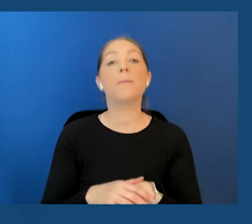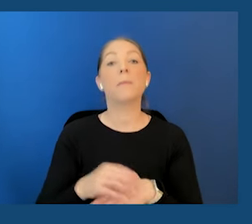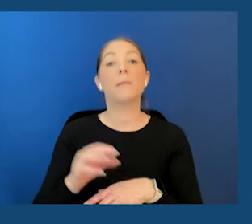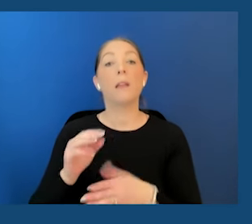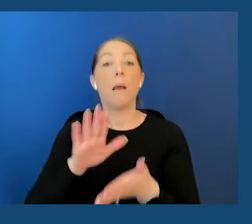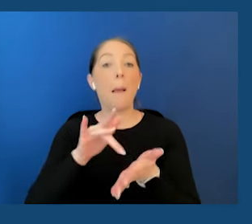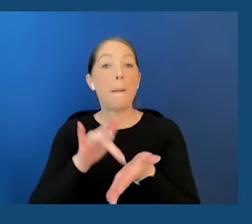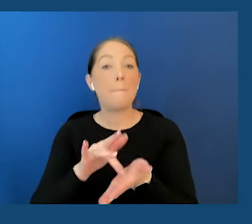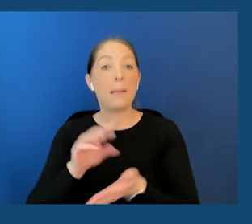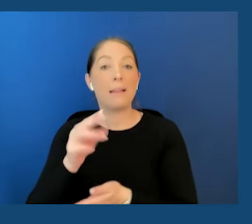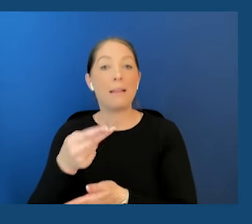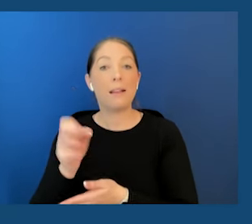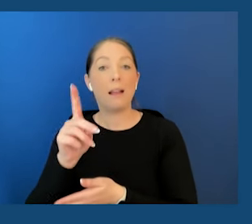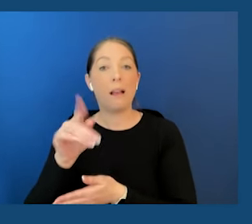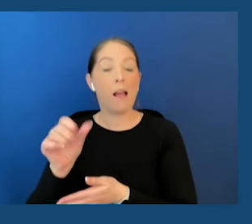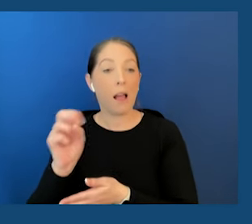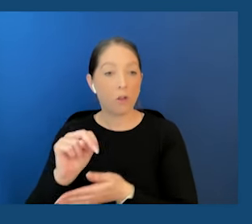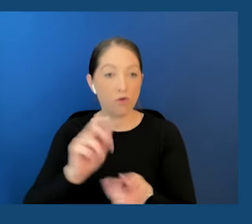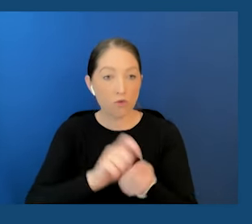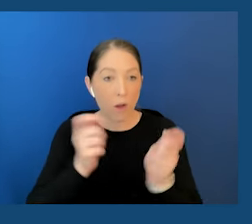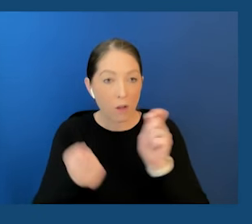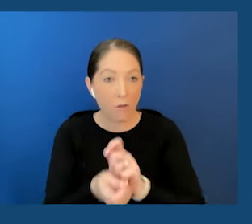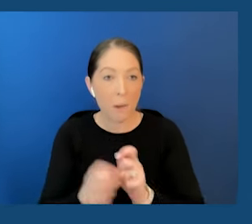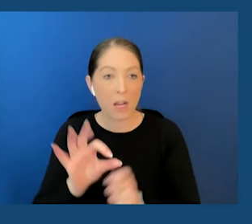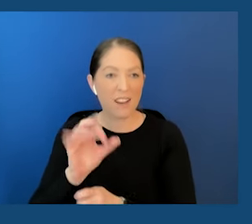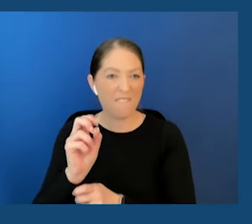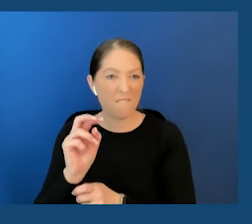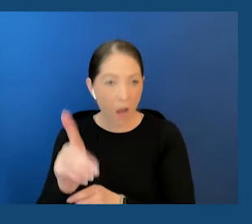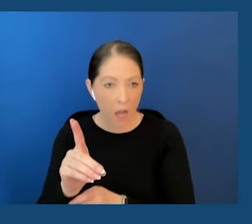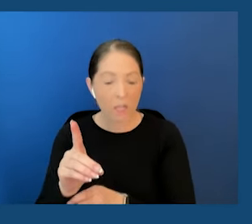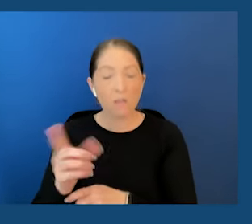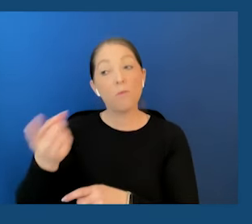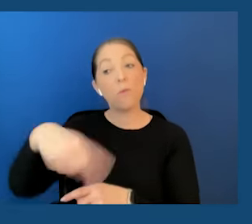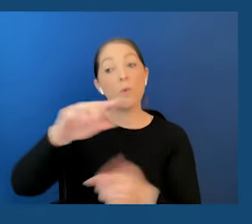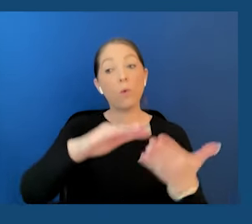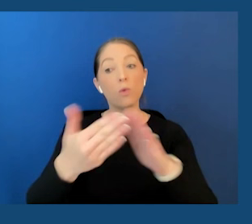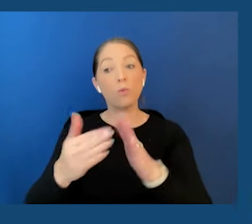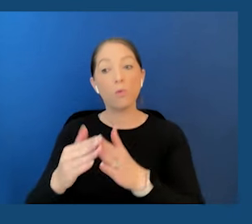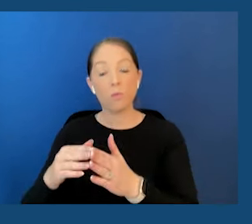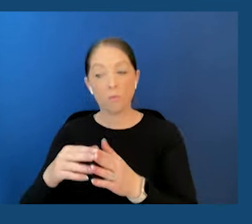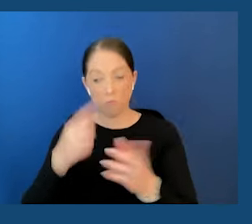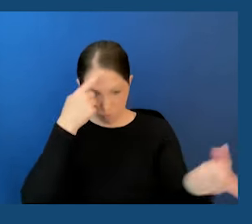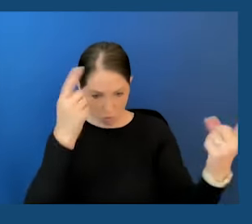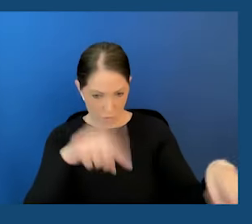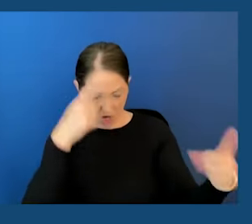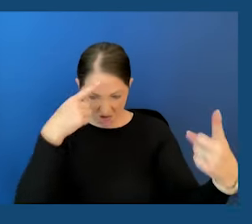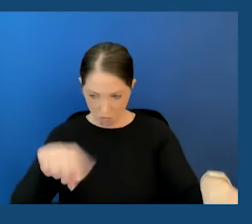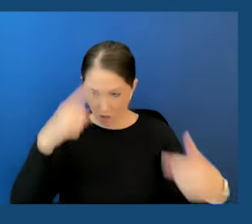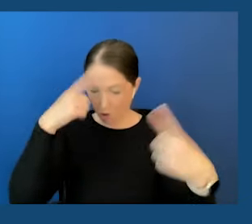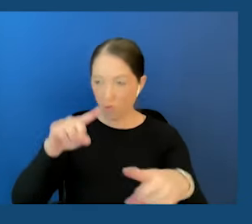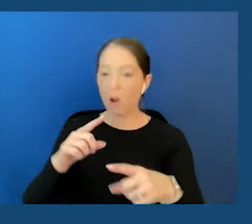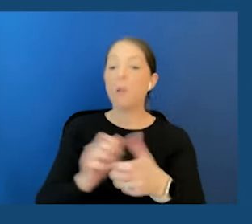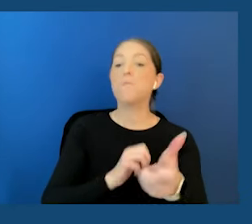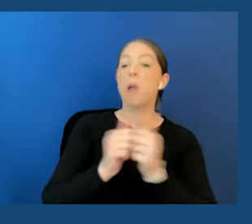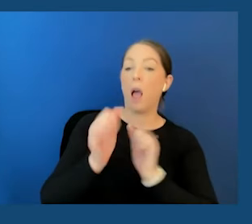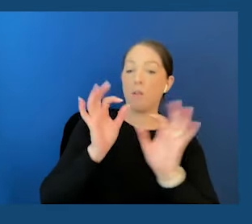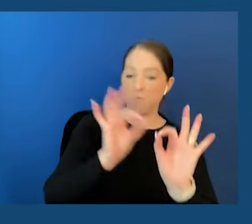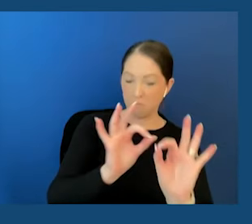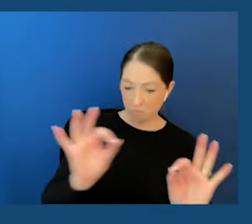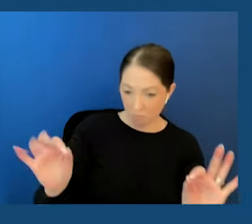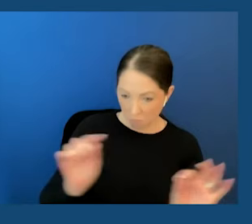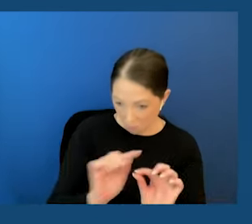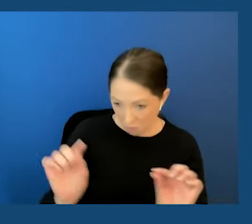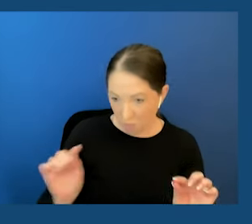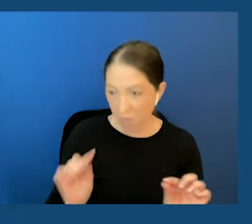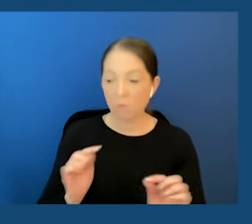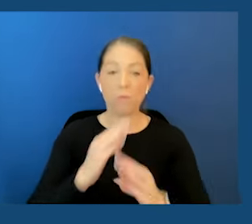put together last year. All those communities who agree that we're going to pass a resolution, make the commitment, we're going to break down barriers,